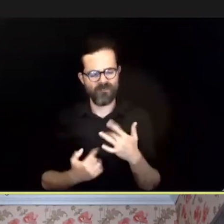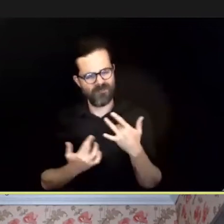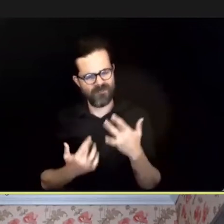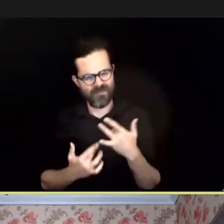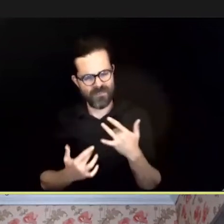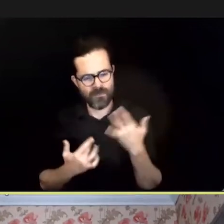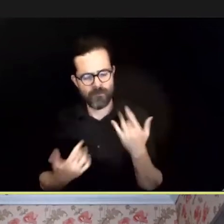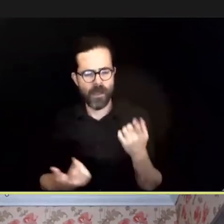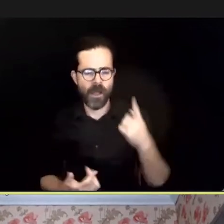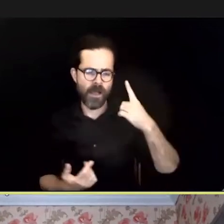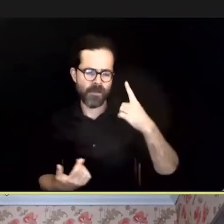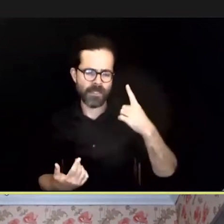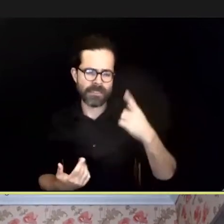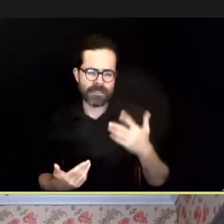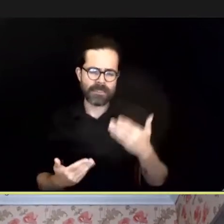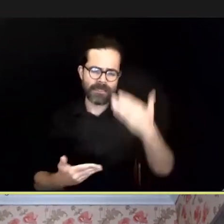solve.